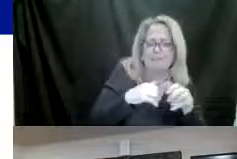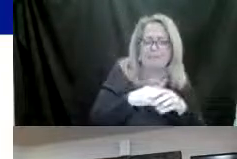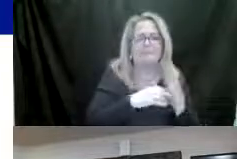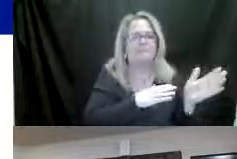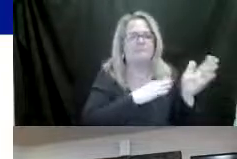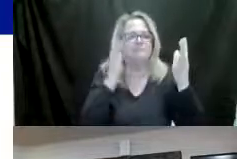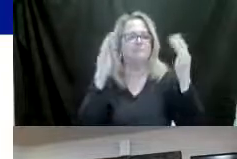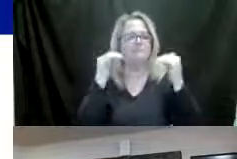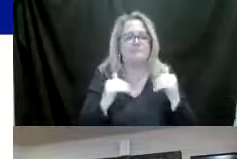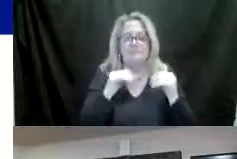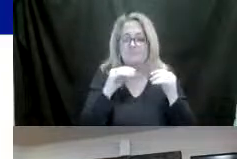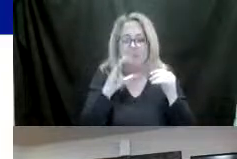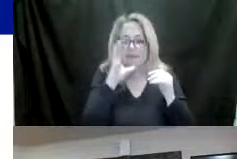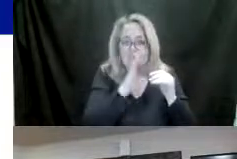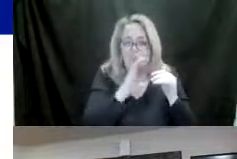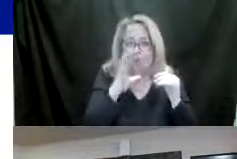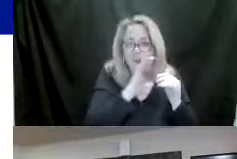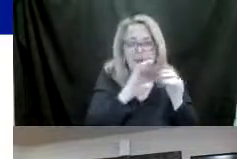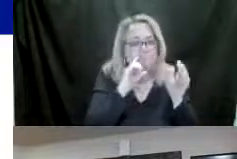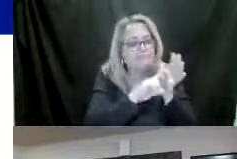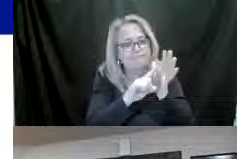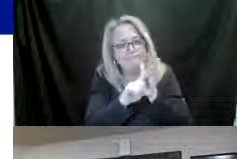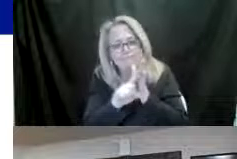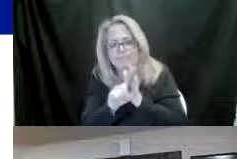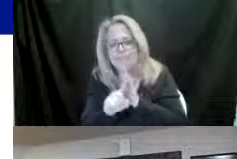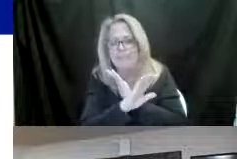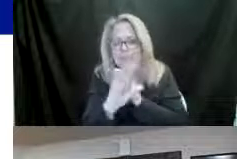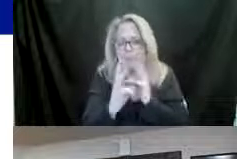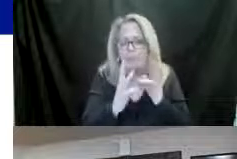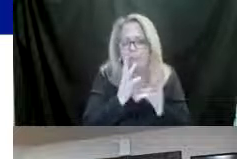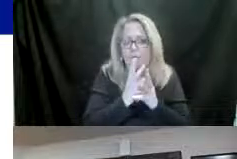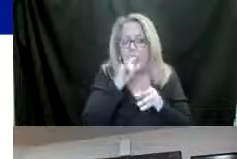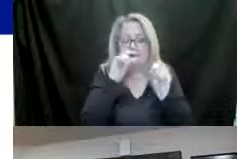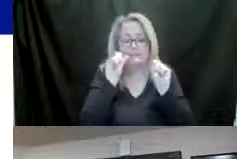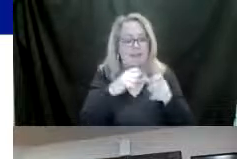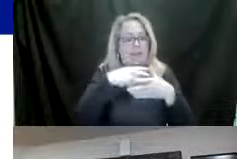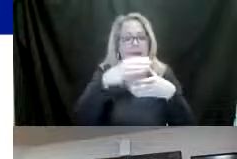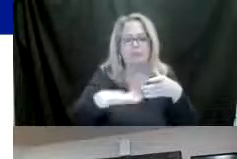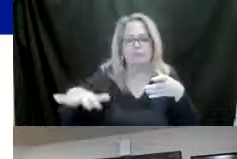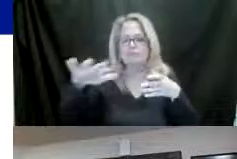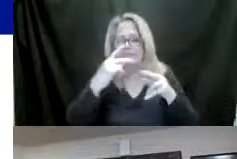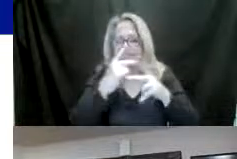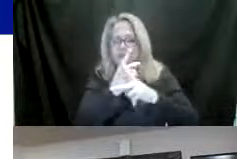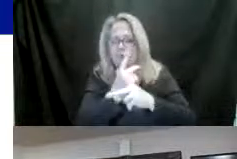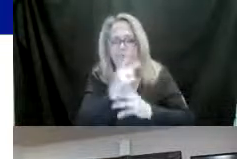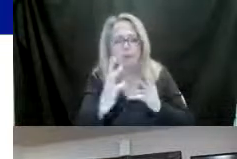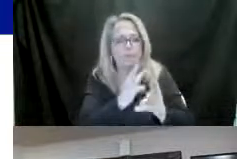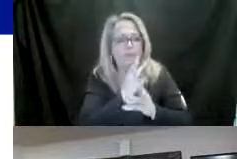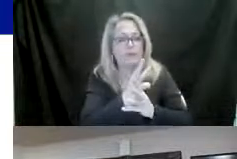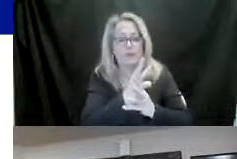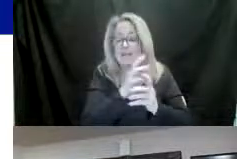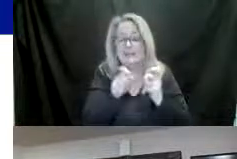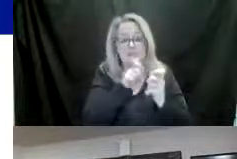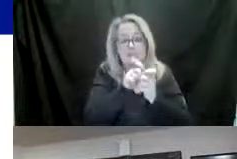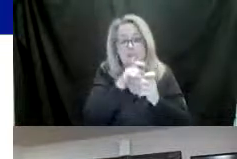we just talked about that. Kids being able to really get out there and figure out the world, and particularly kids who are blind